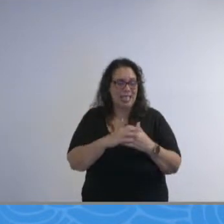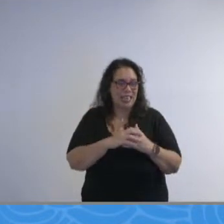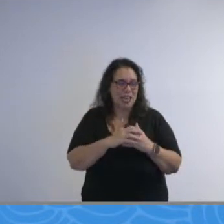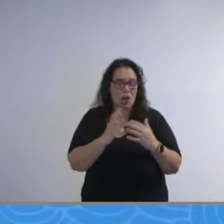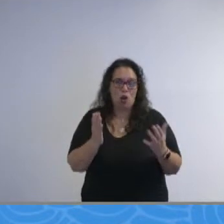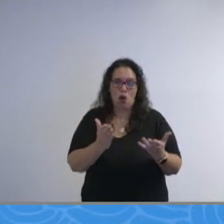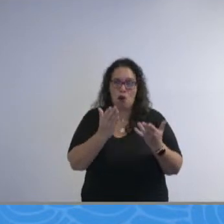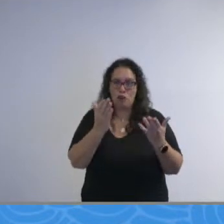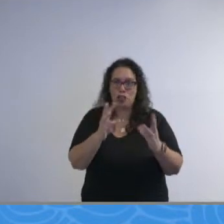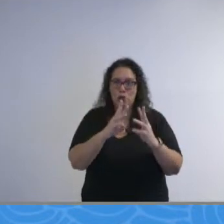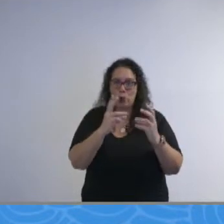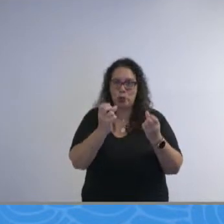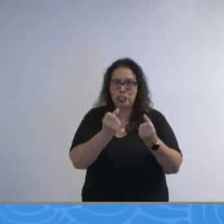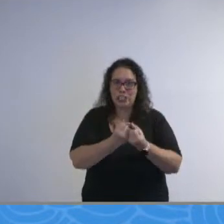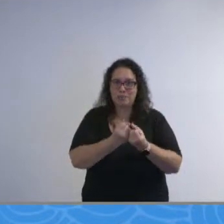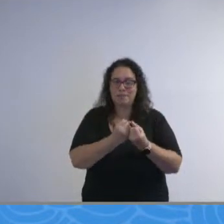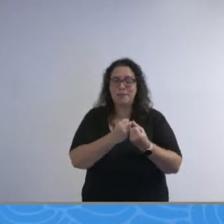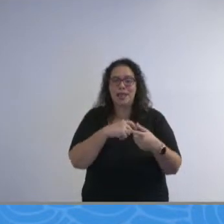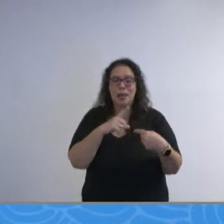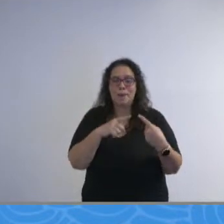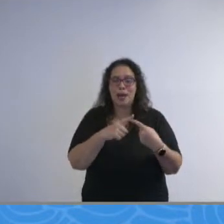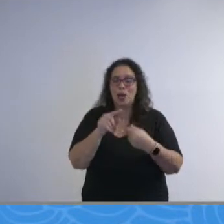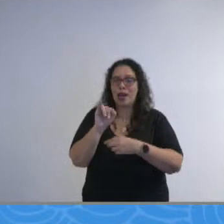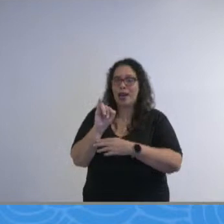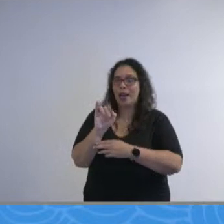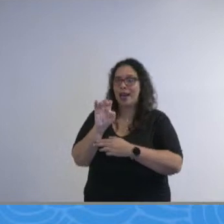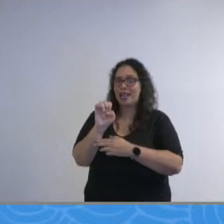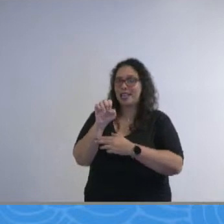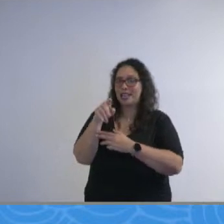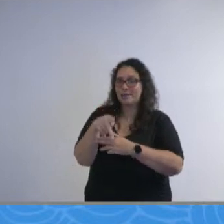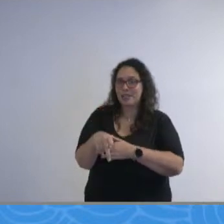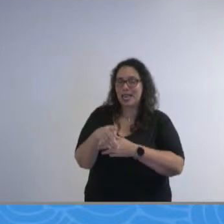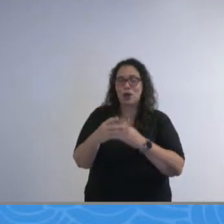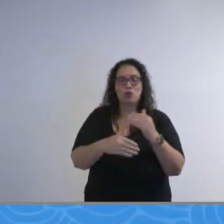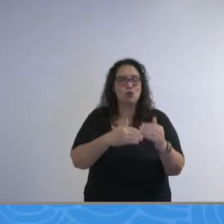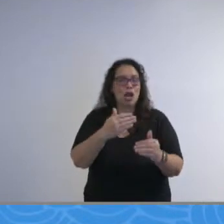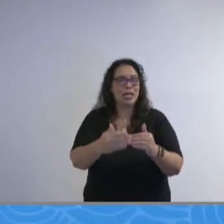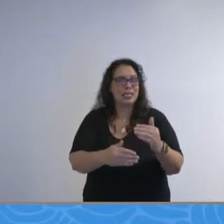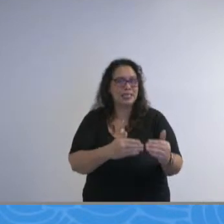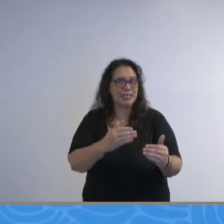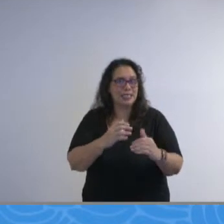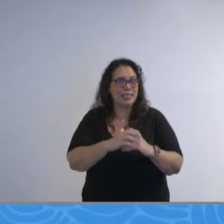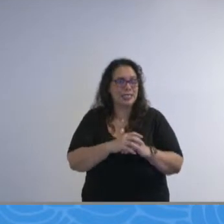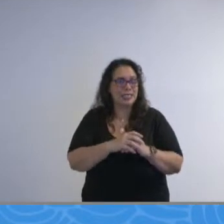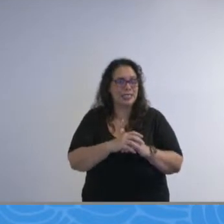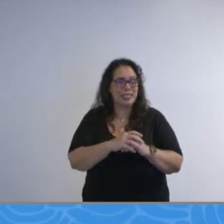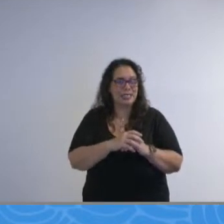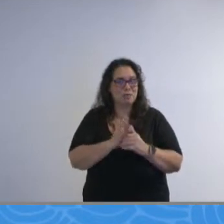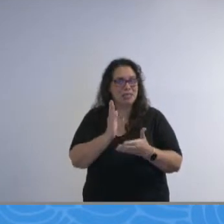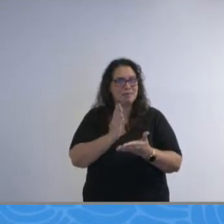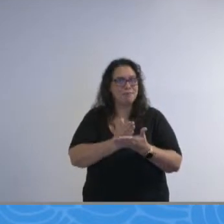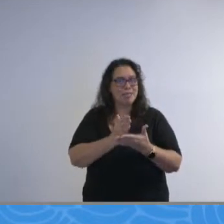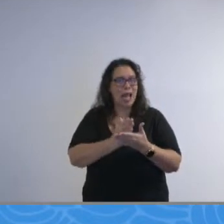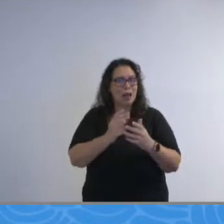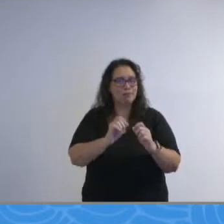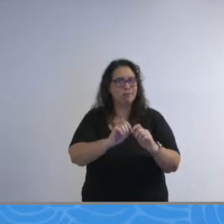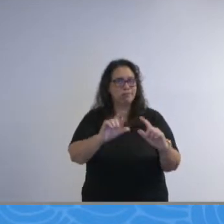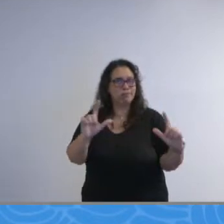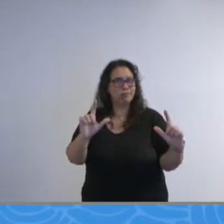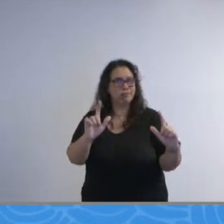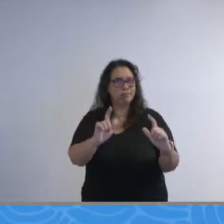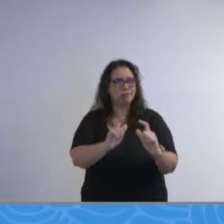this workshop about the IEP process. I'm going to stop sharing in case